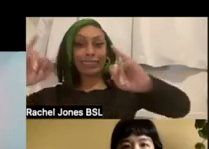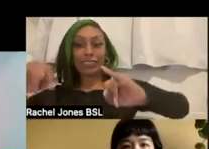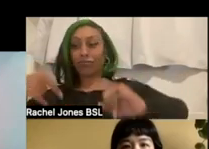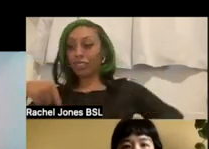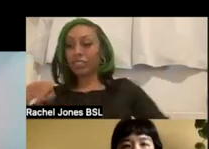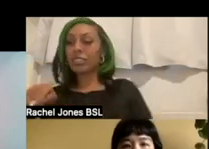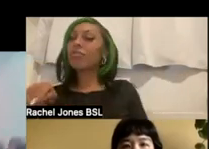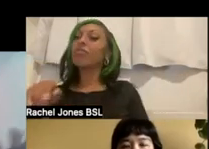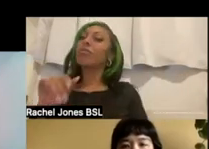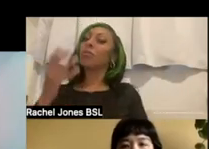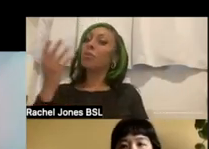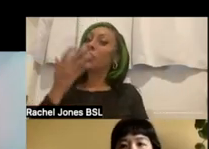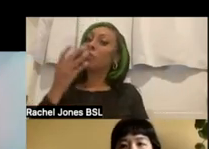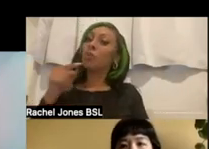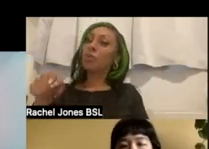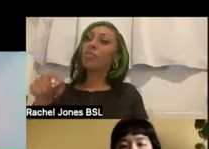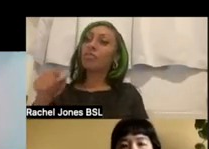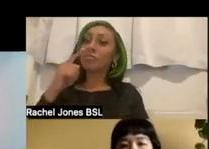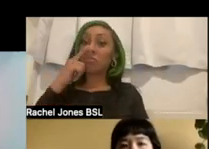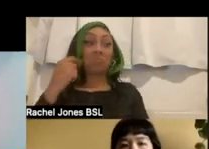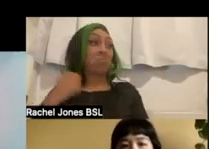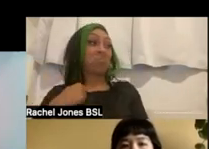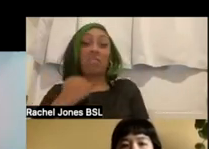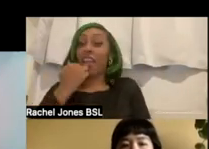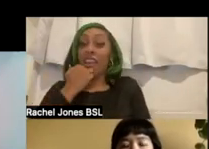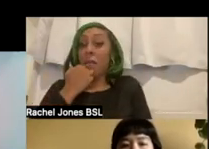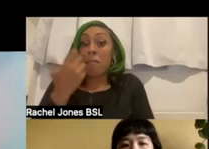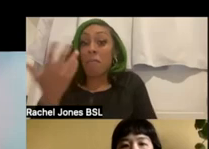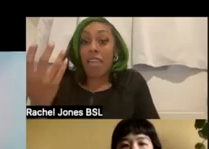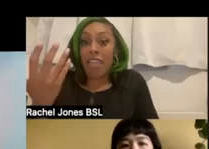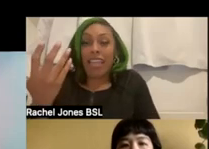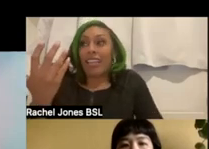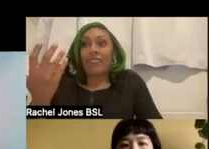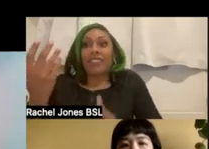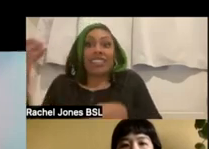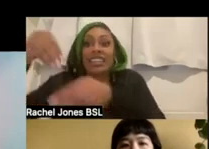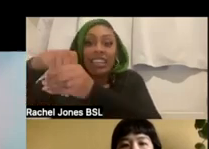number within the international students' accumulative and catalyst system.